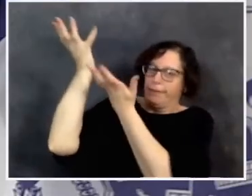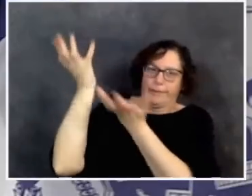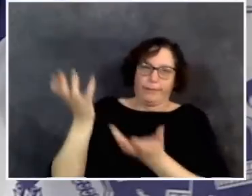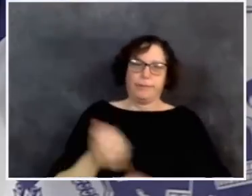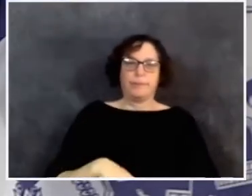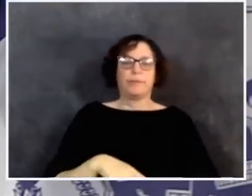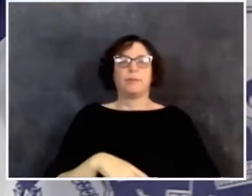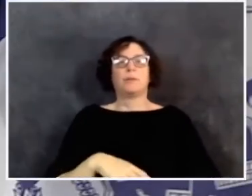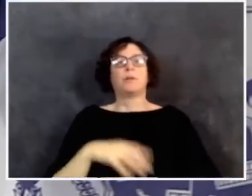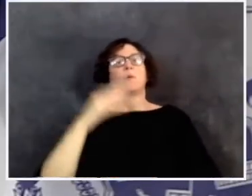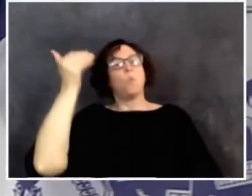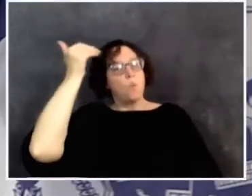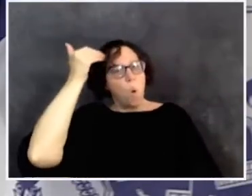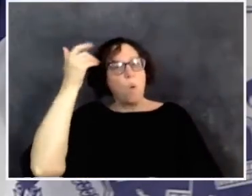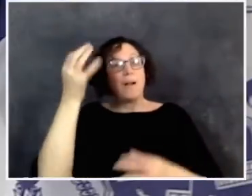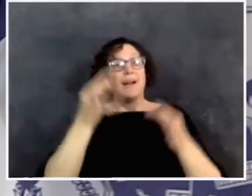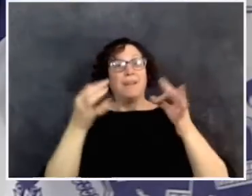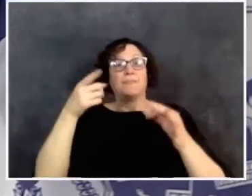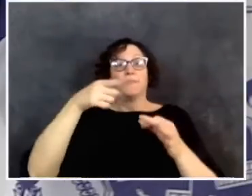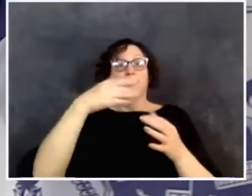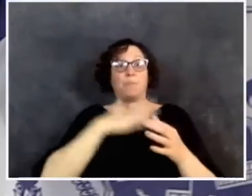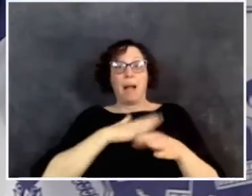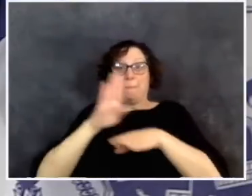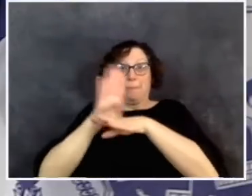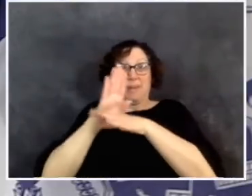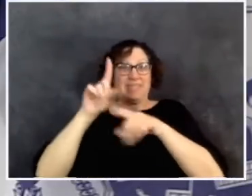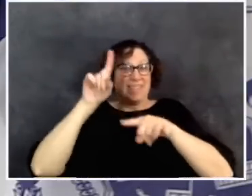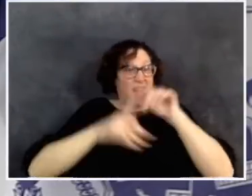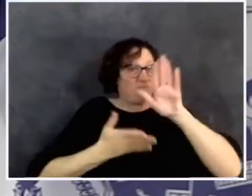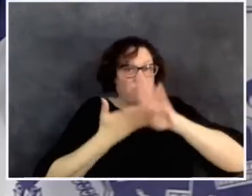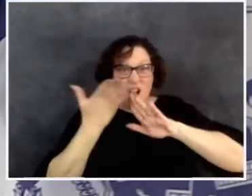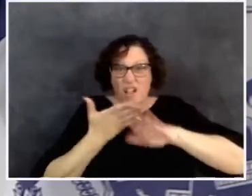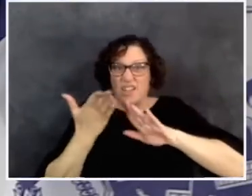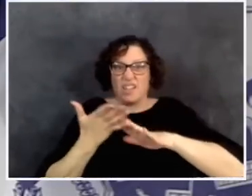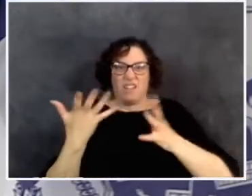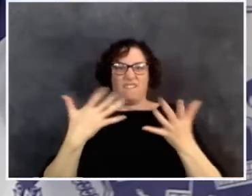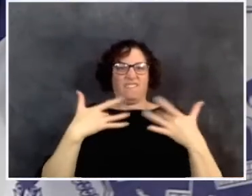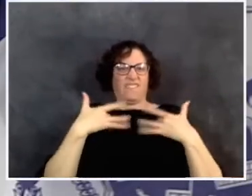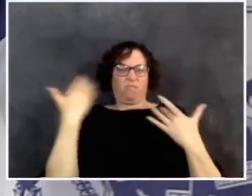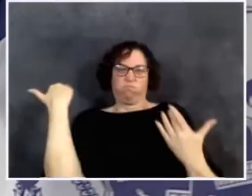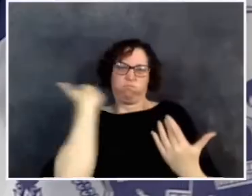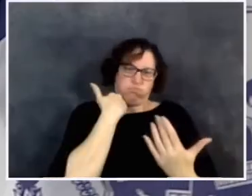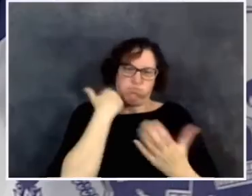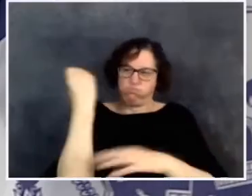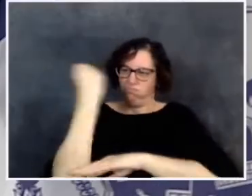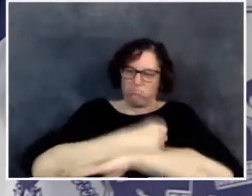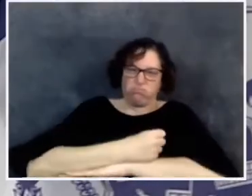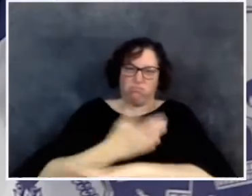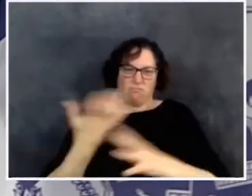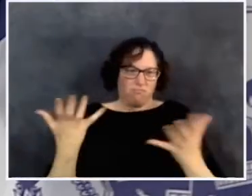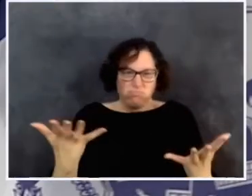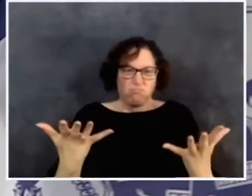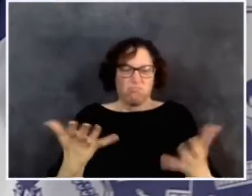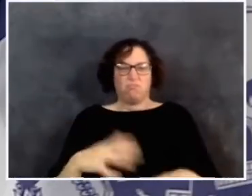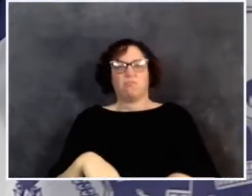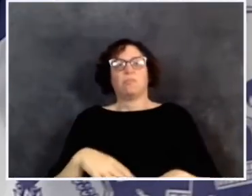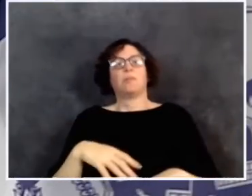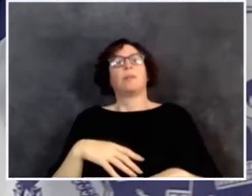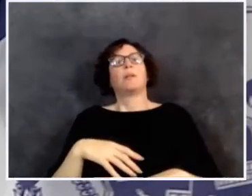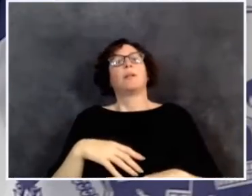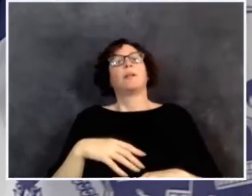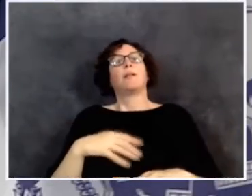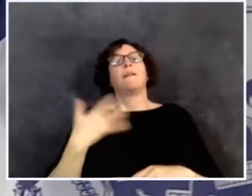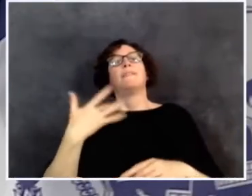to sustain their businesses. So, no, I do think eventually the hand of President Trump